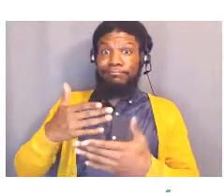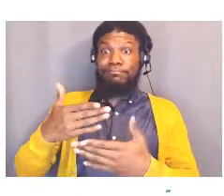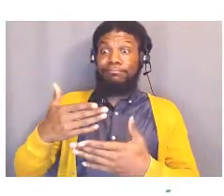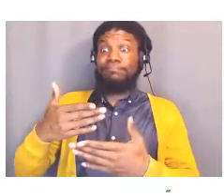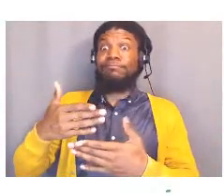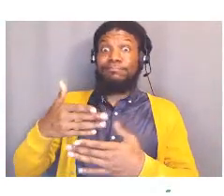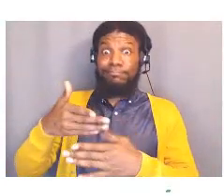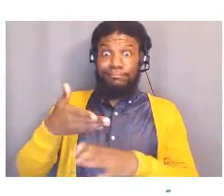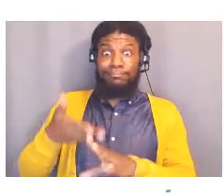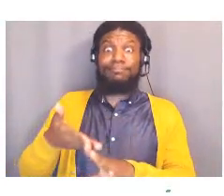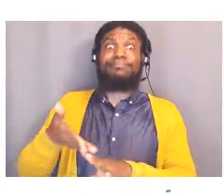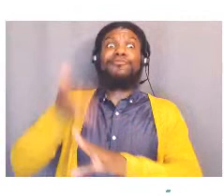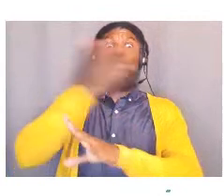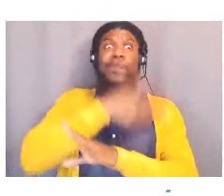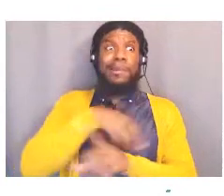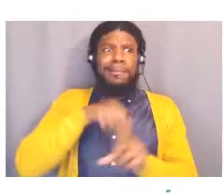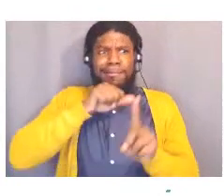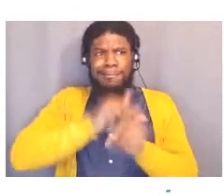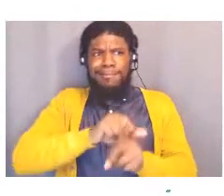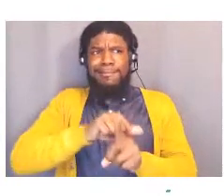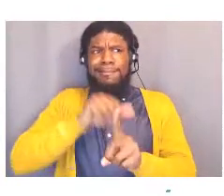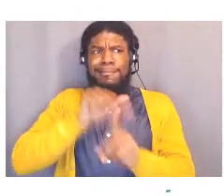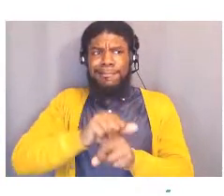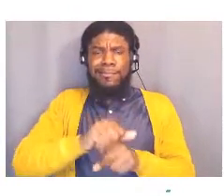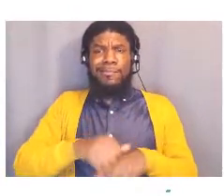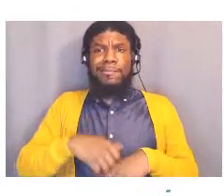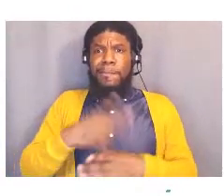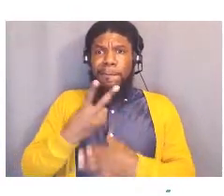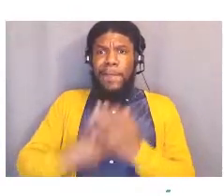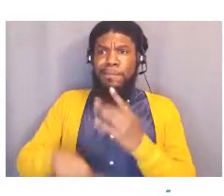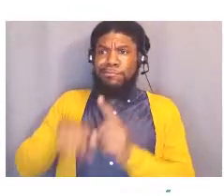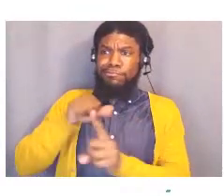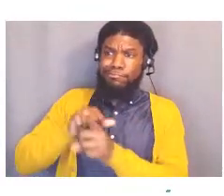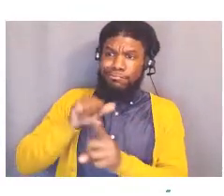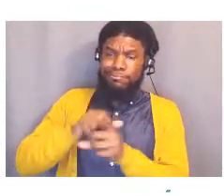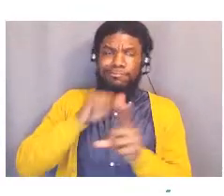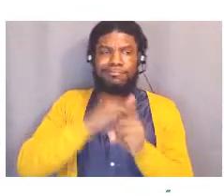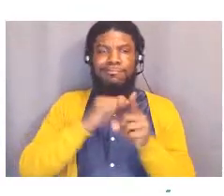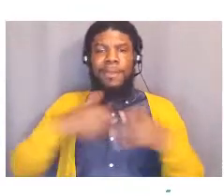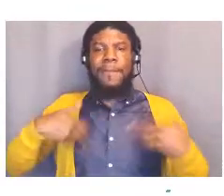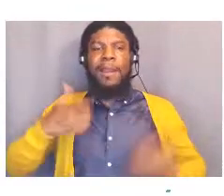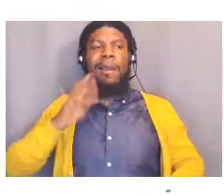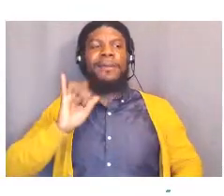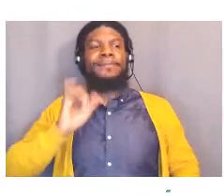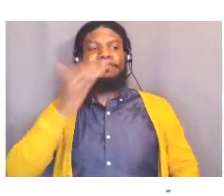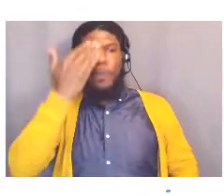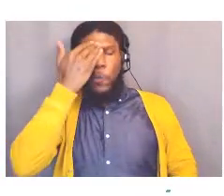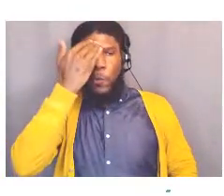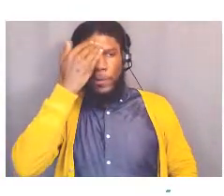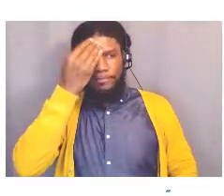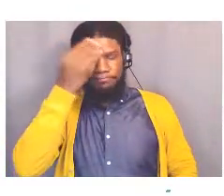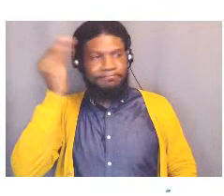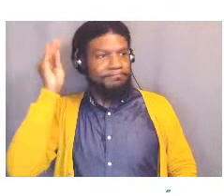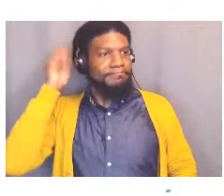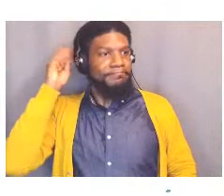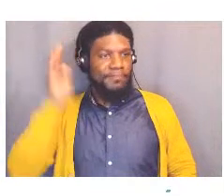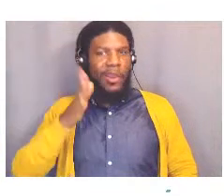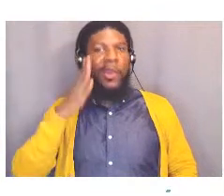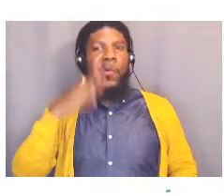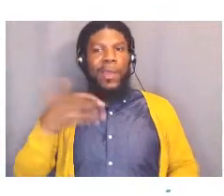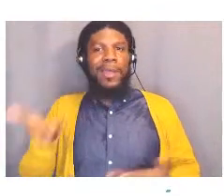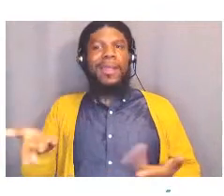before when he played the trick on that rabbit. He knew that buzzard would be back the next day, so he